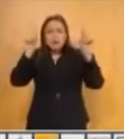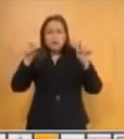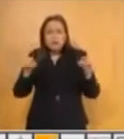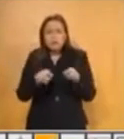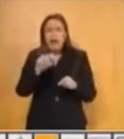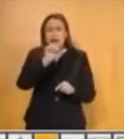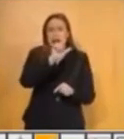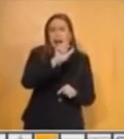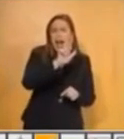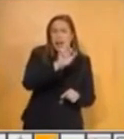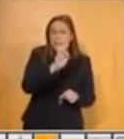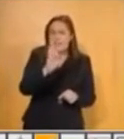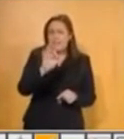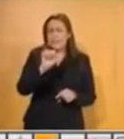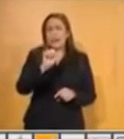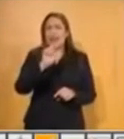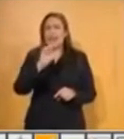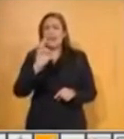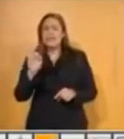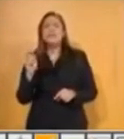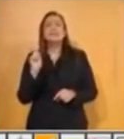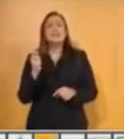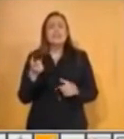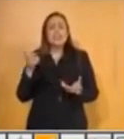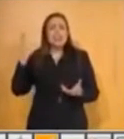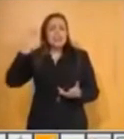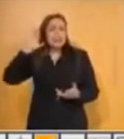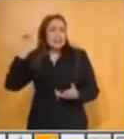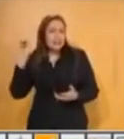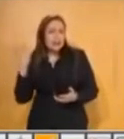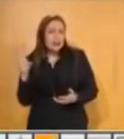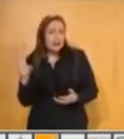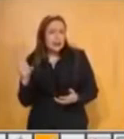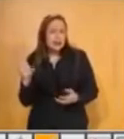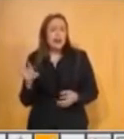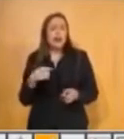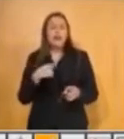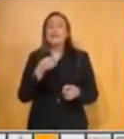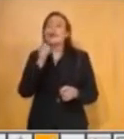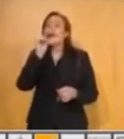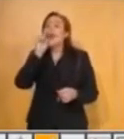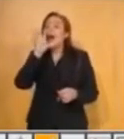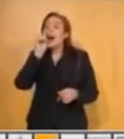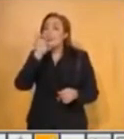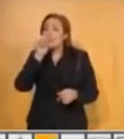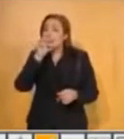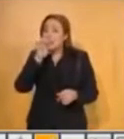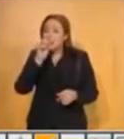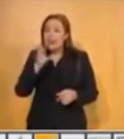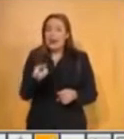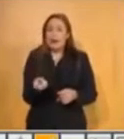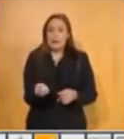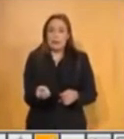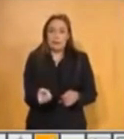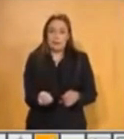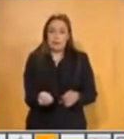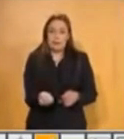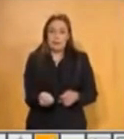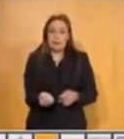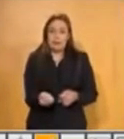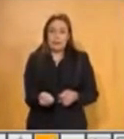arf, arf. That's the sound that is making Snoopy. And in